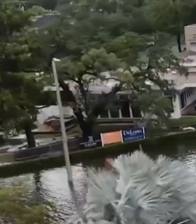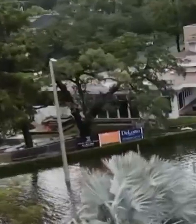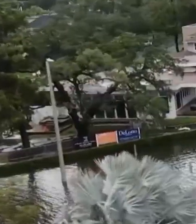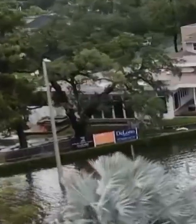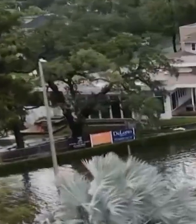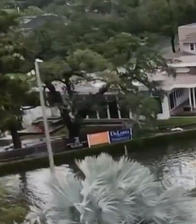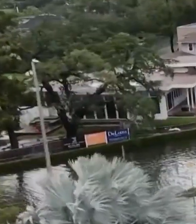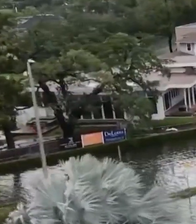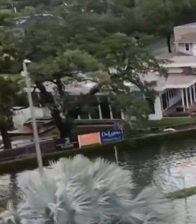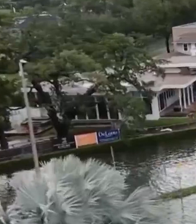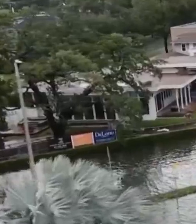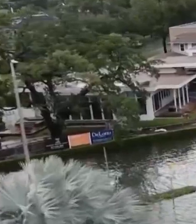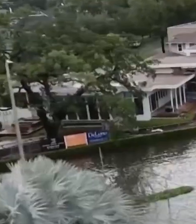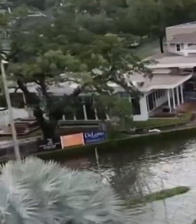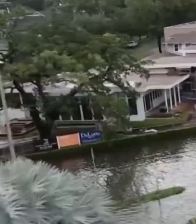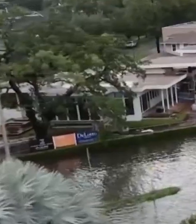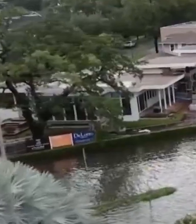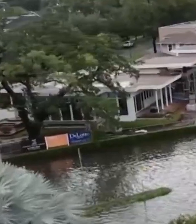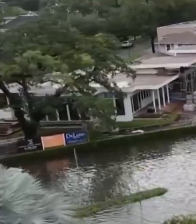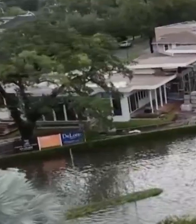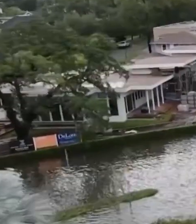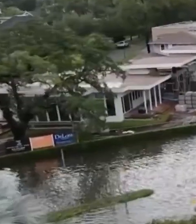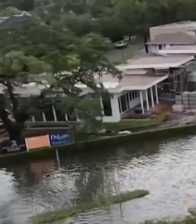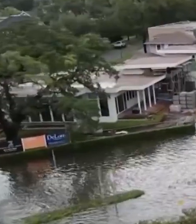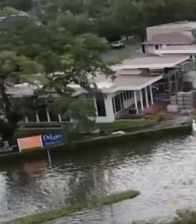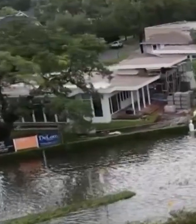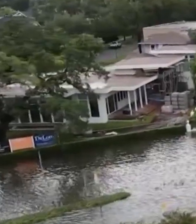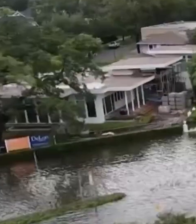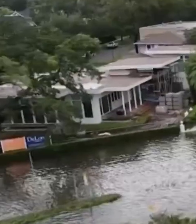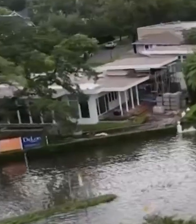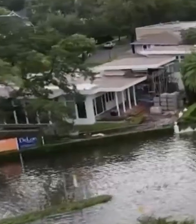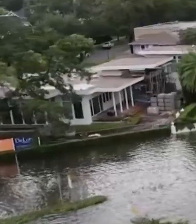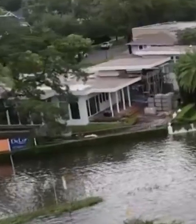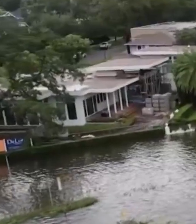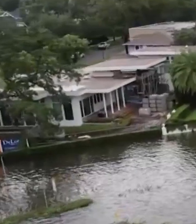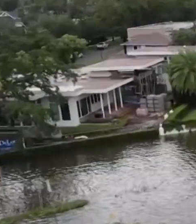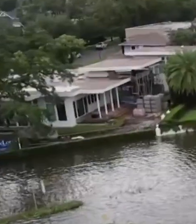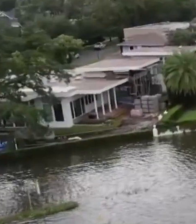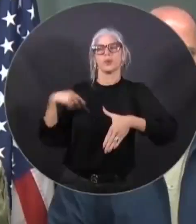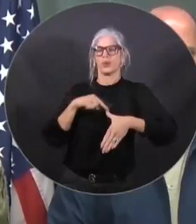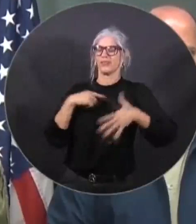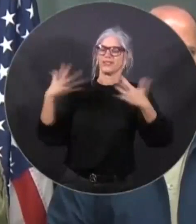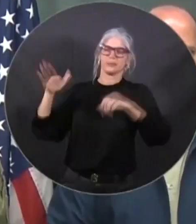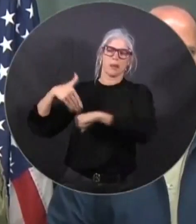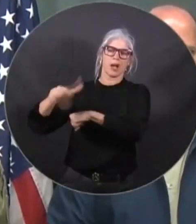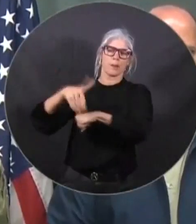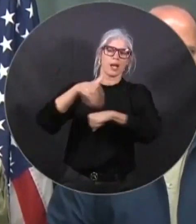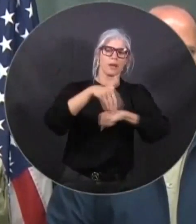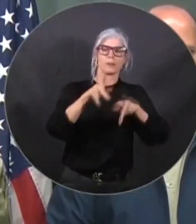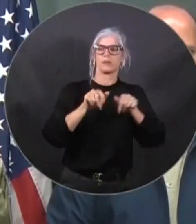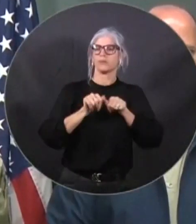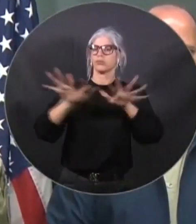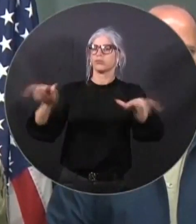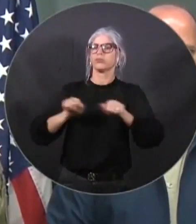Florida Governor Ron DeSantis says that the state's primary focus is now on recovery efforts. Accordingly, the search